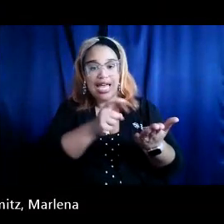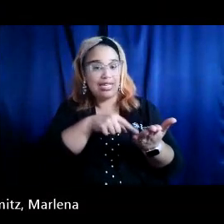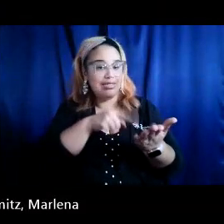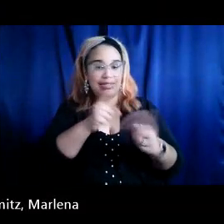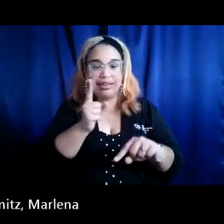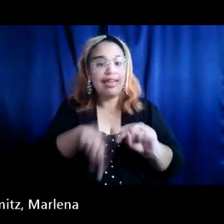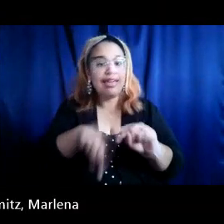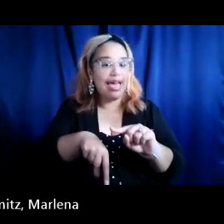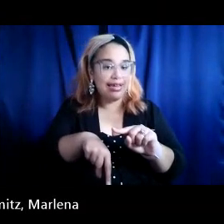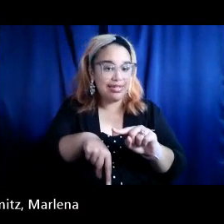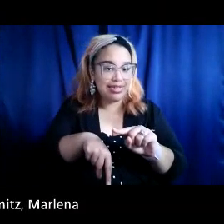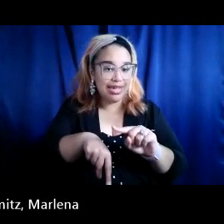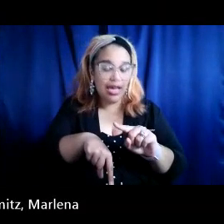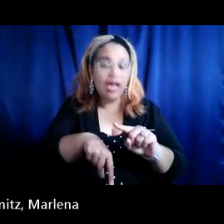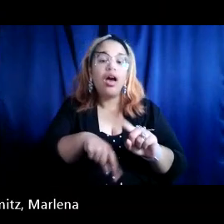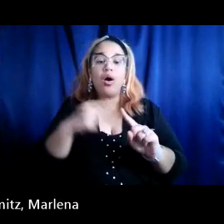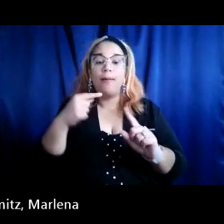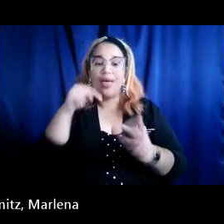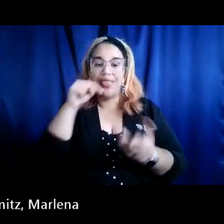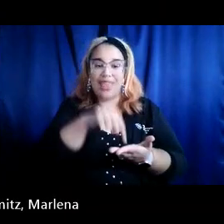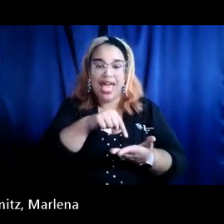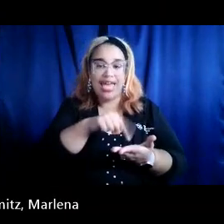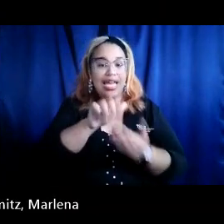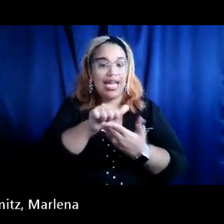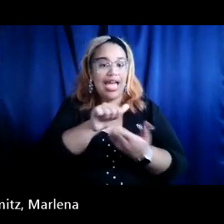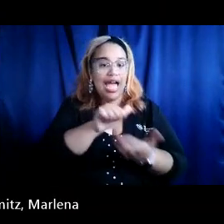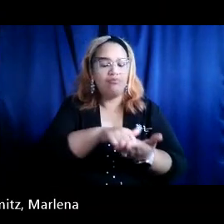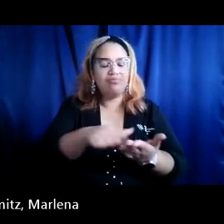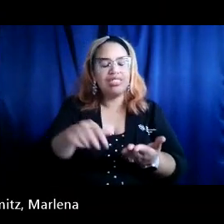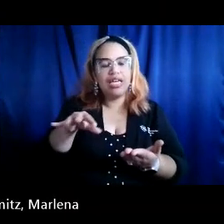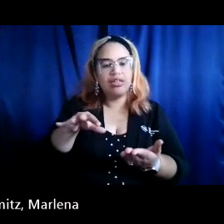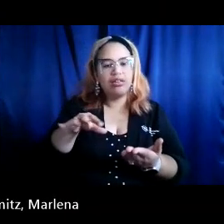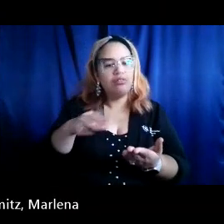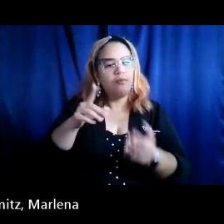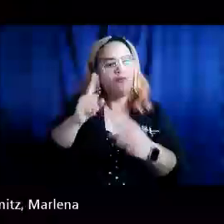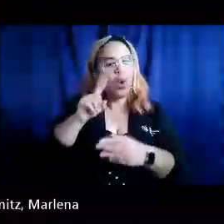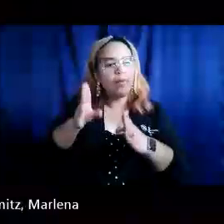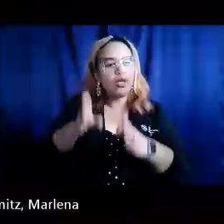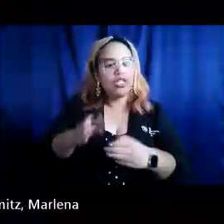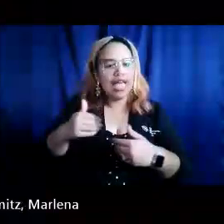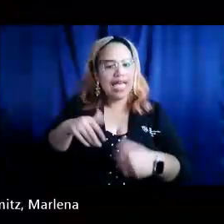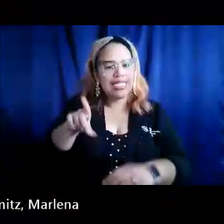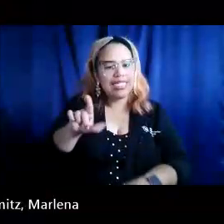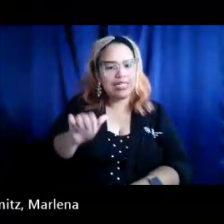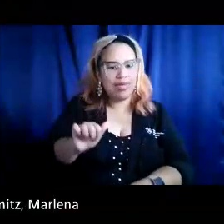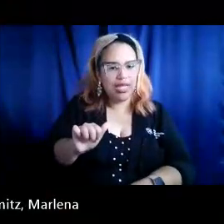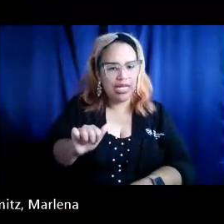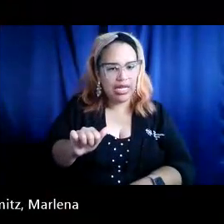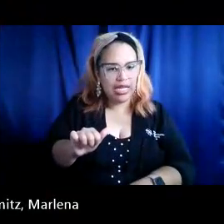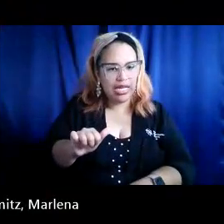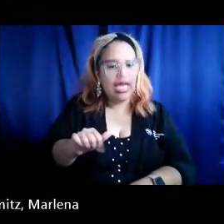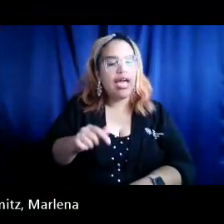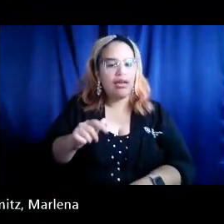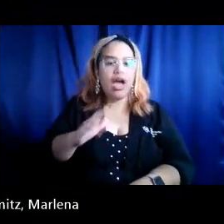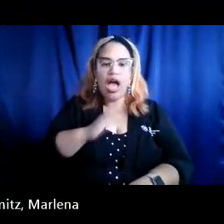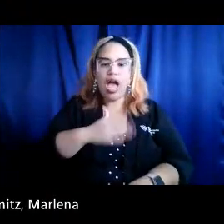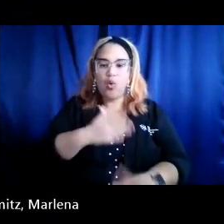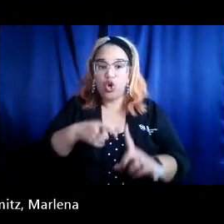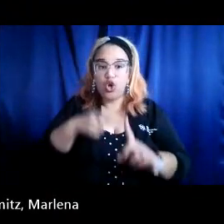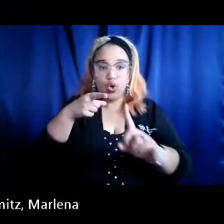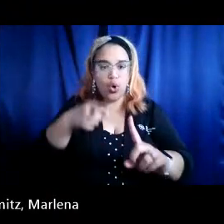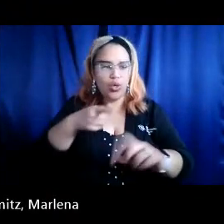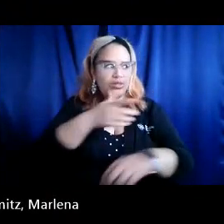what a stable account is. Our program happens to be national, but the goal of ABLE accounts in general are to empower people with